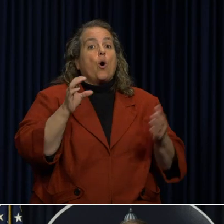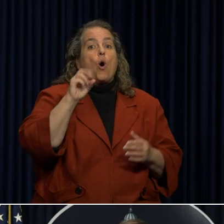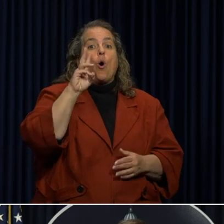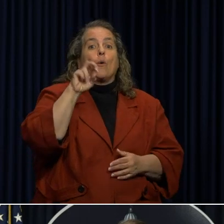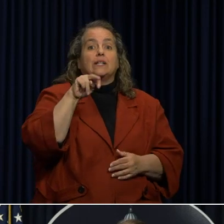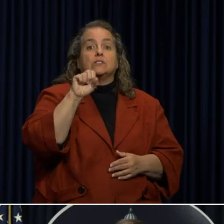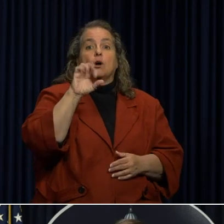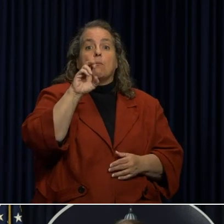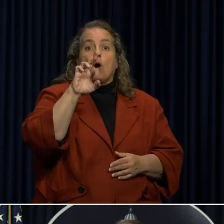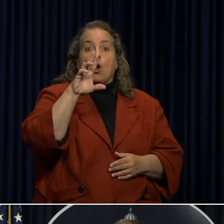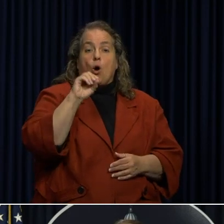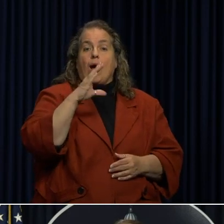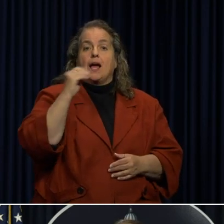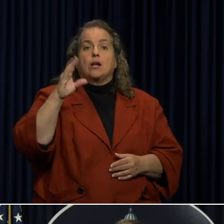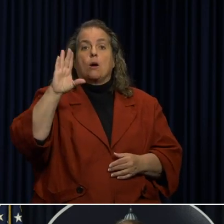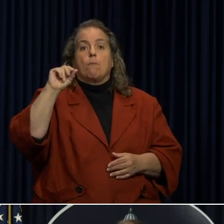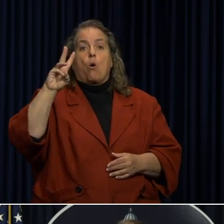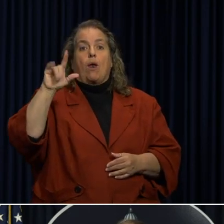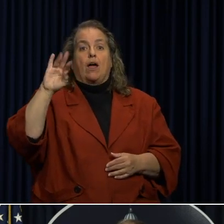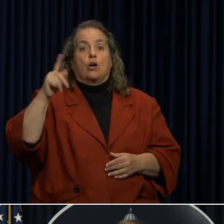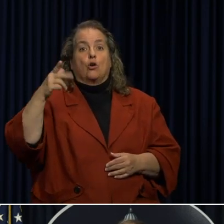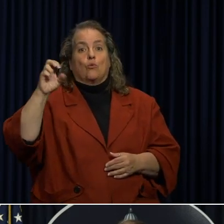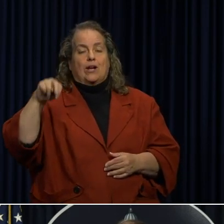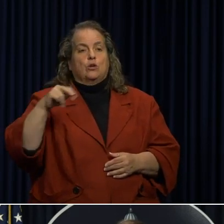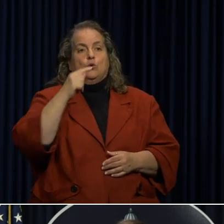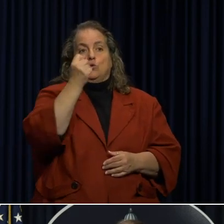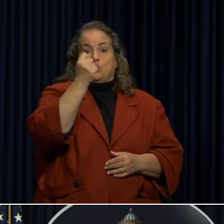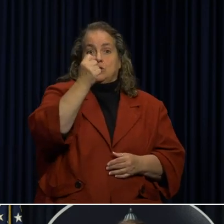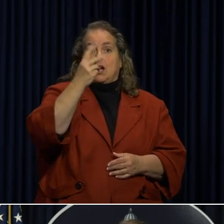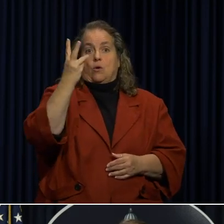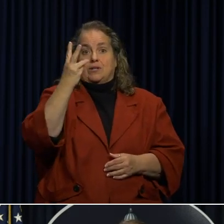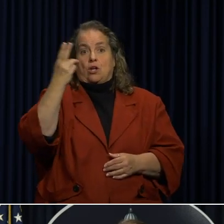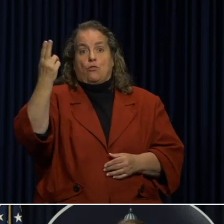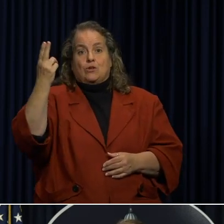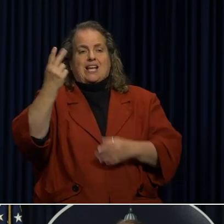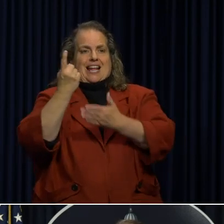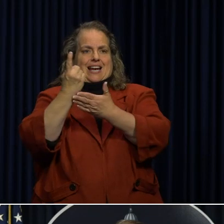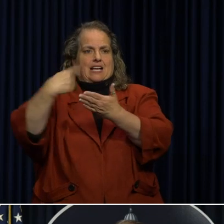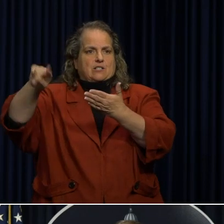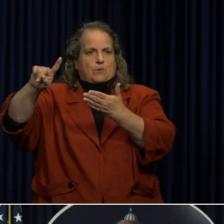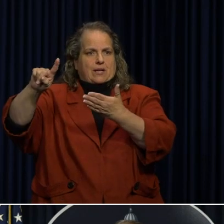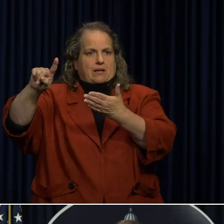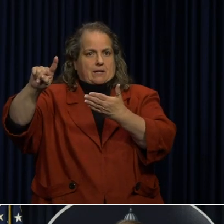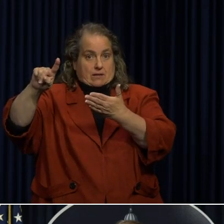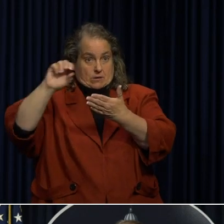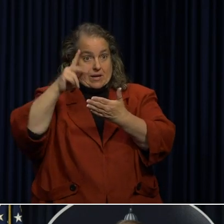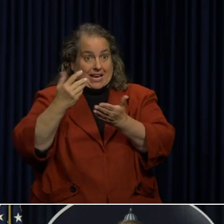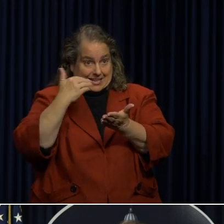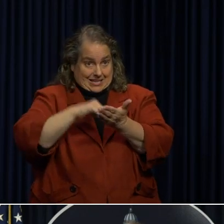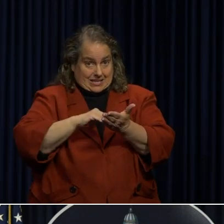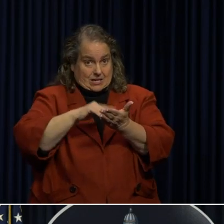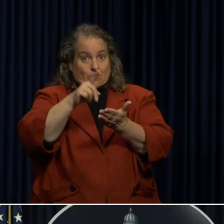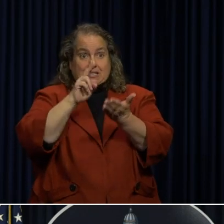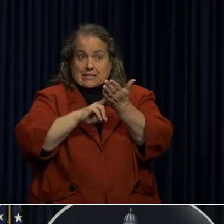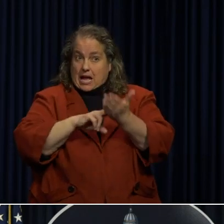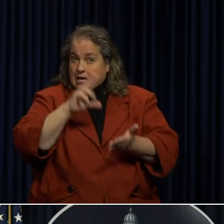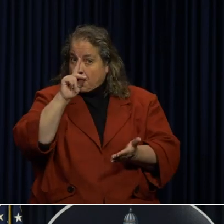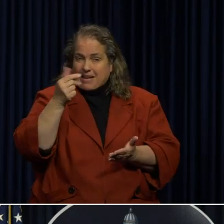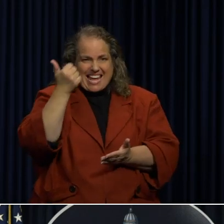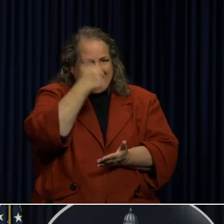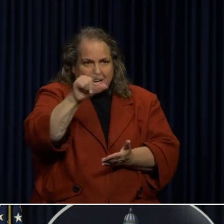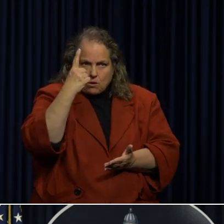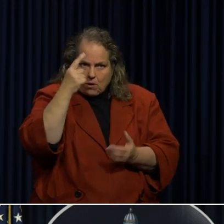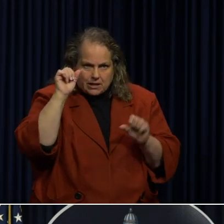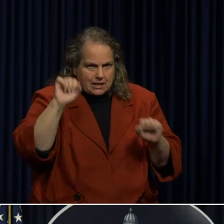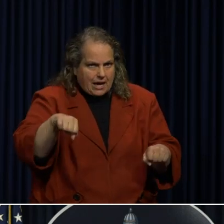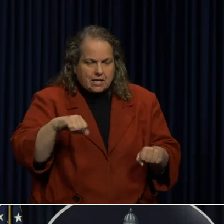are Tuesday, Wednesday, and Thursday of next week. So again, anybody can sign up. Let's make sure we use all